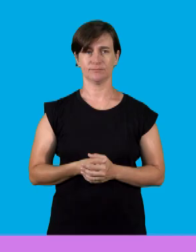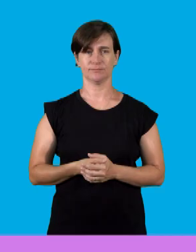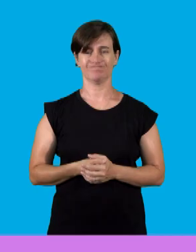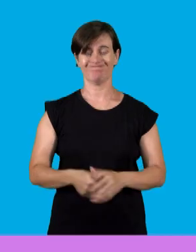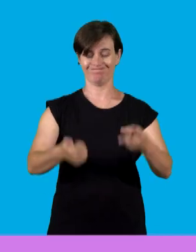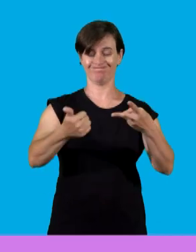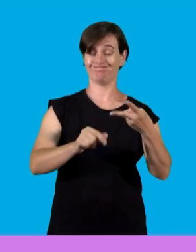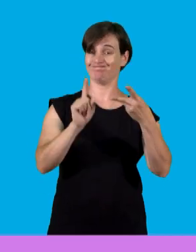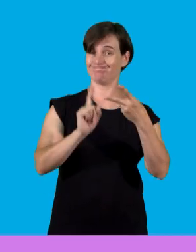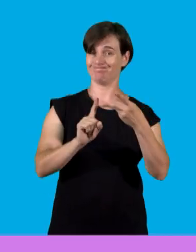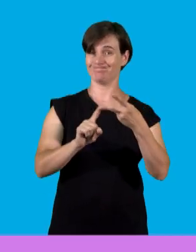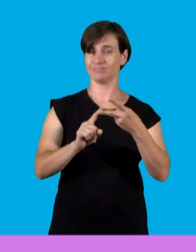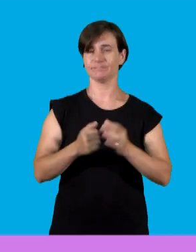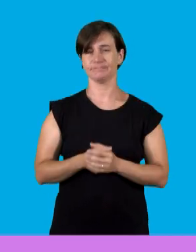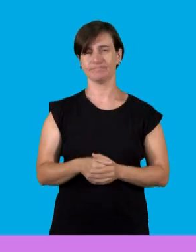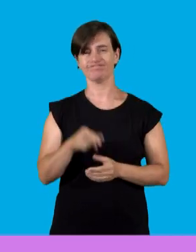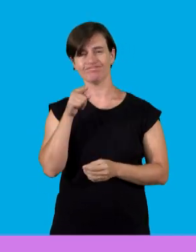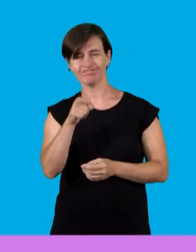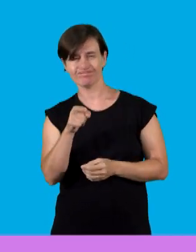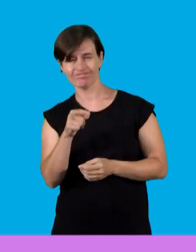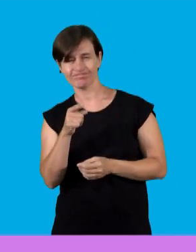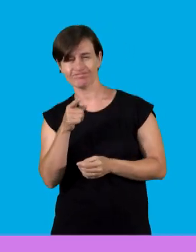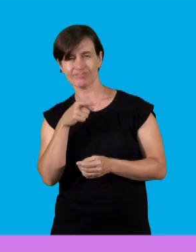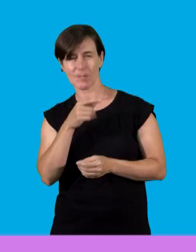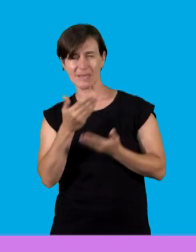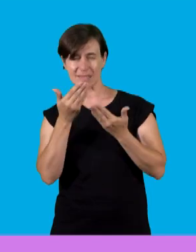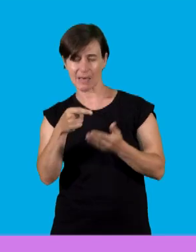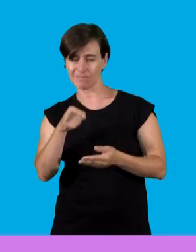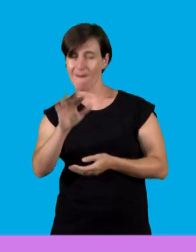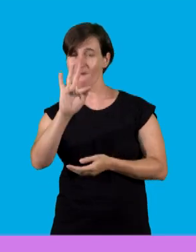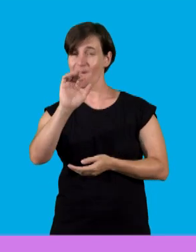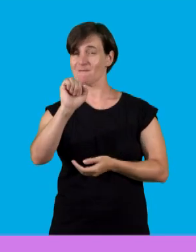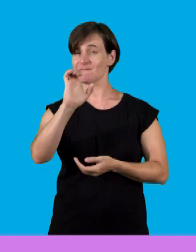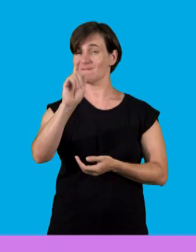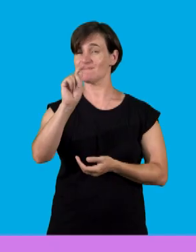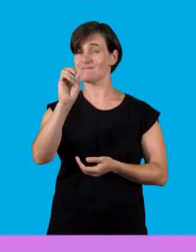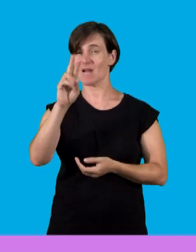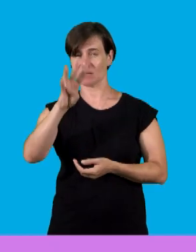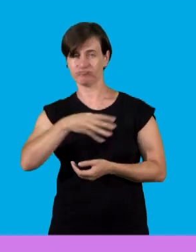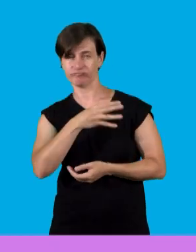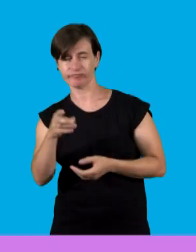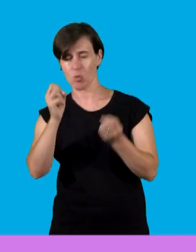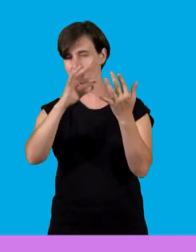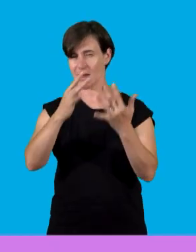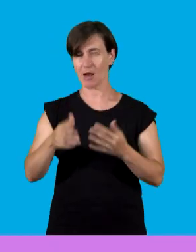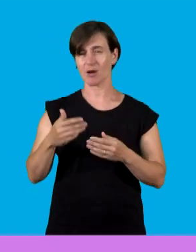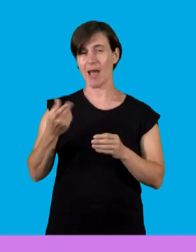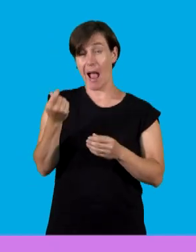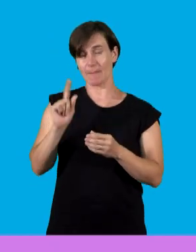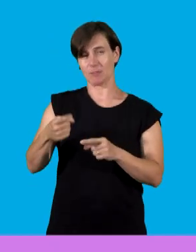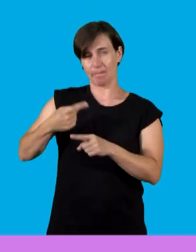question. Question 2 says, study the extract of a factor table to calculate the monthly repayments on a bond